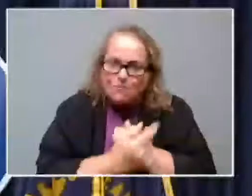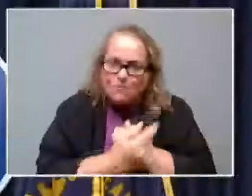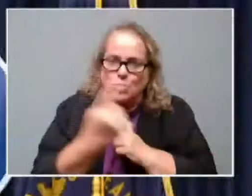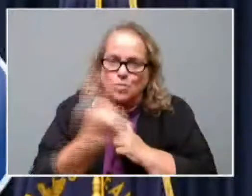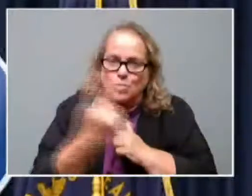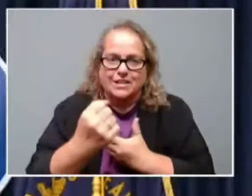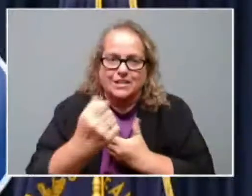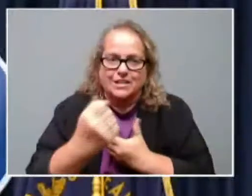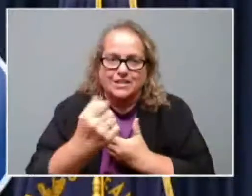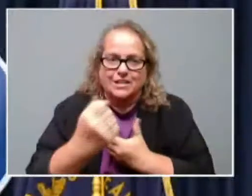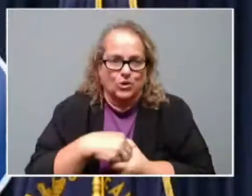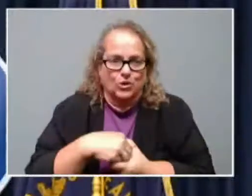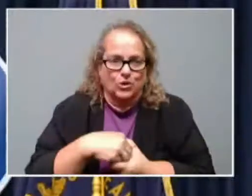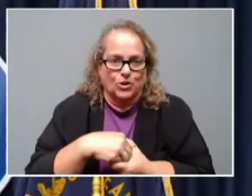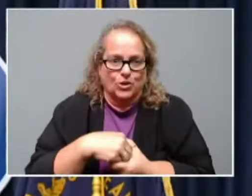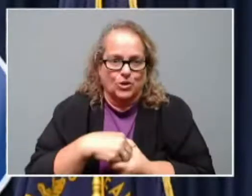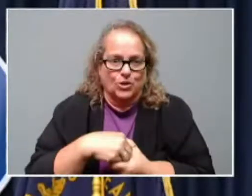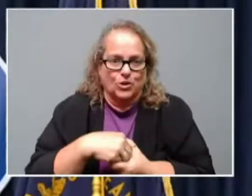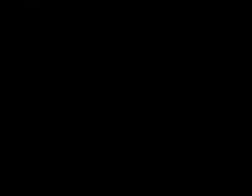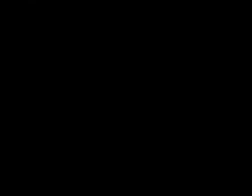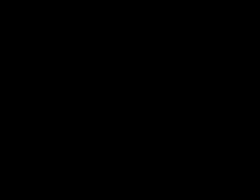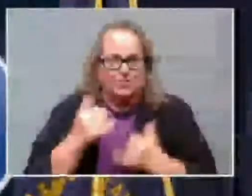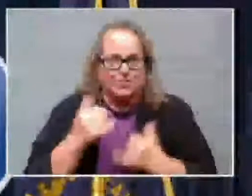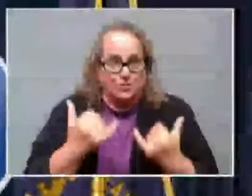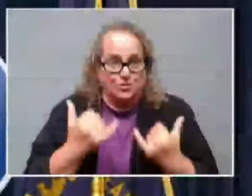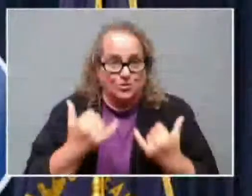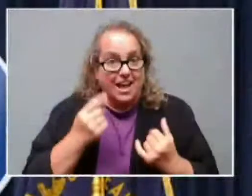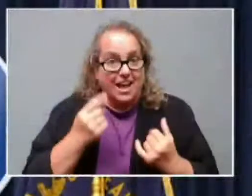that actually had today a visit